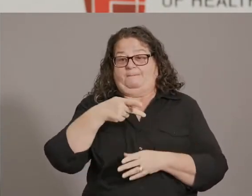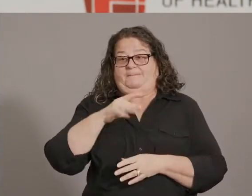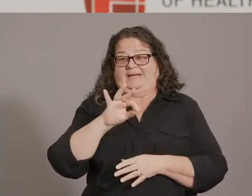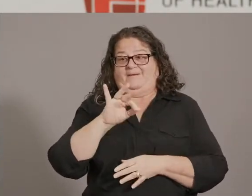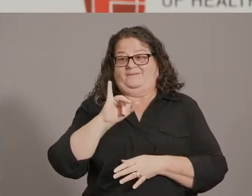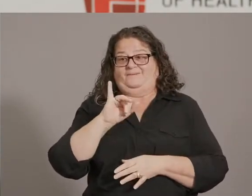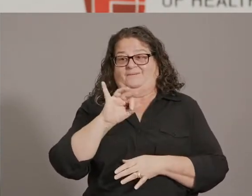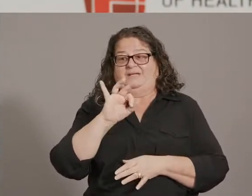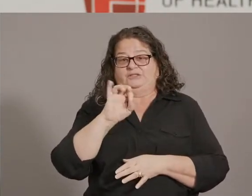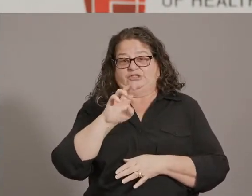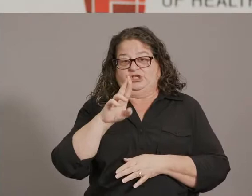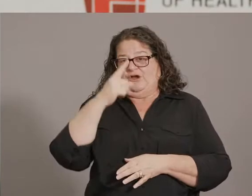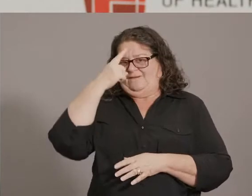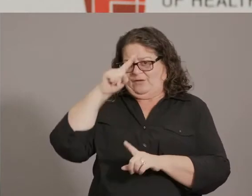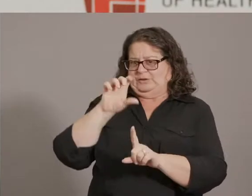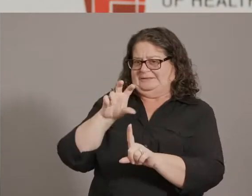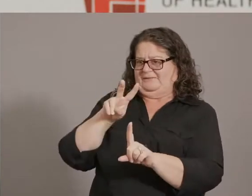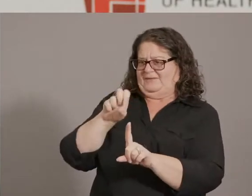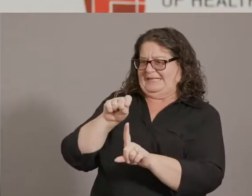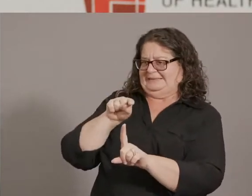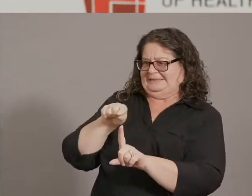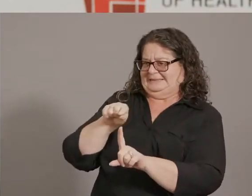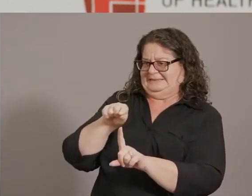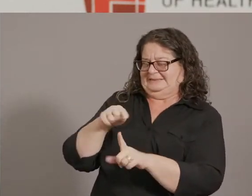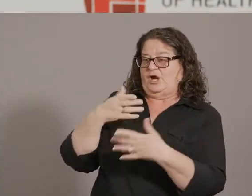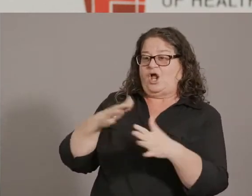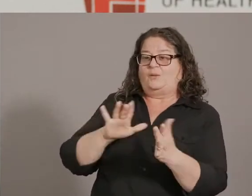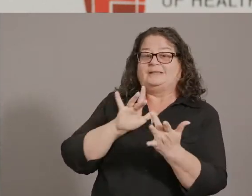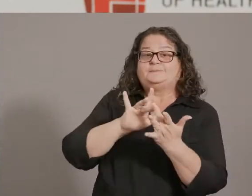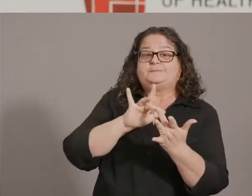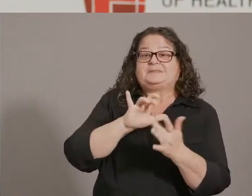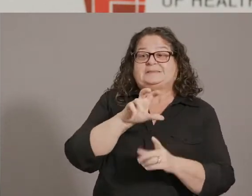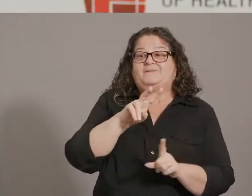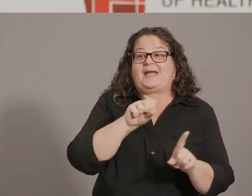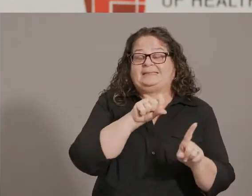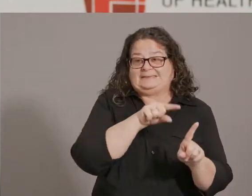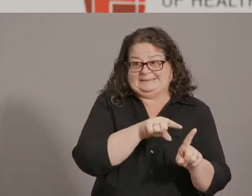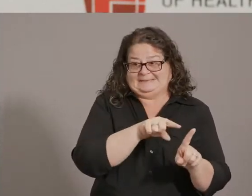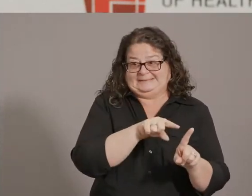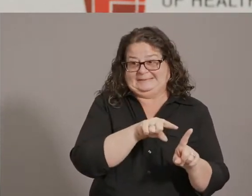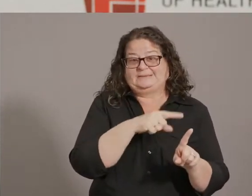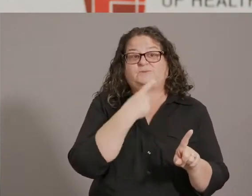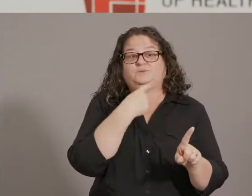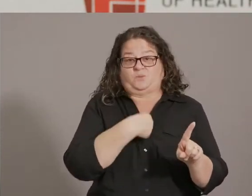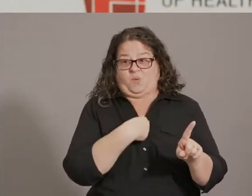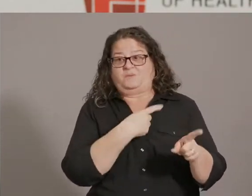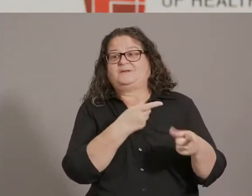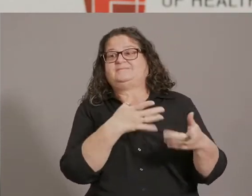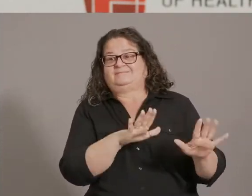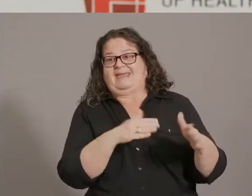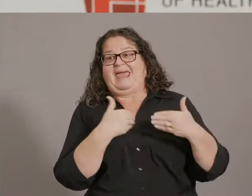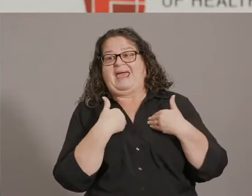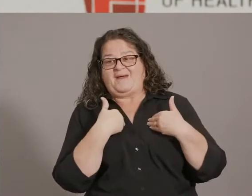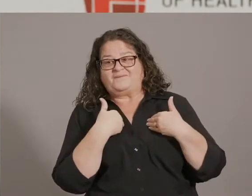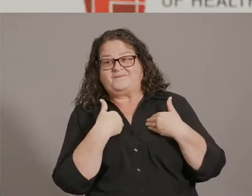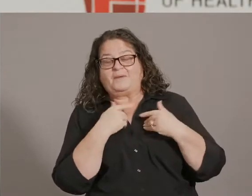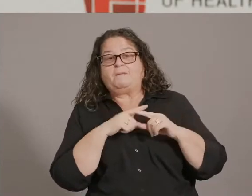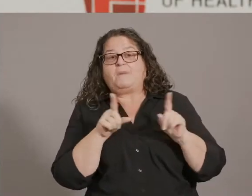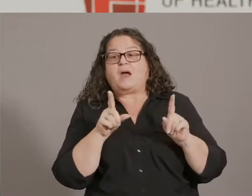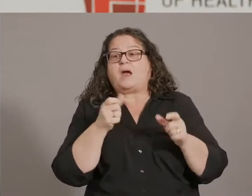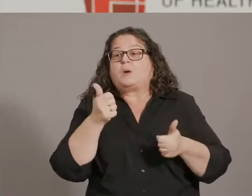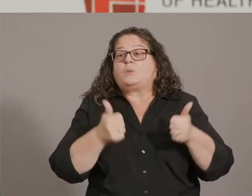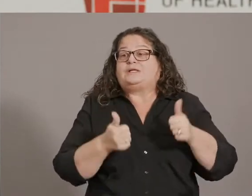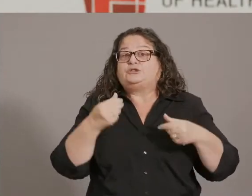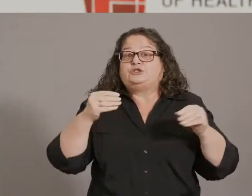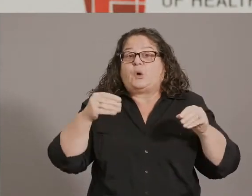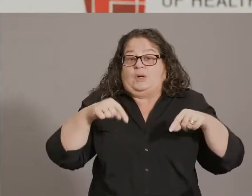We've been in contact with CVS, who let us know that they had those. And we don't know which stores in Arizona are necessarily going to receive